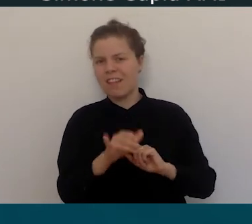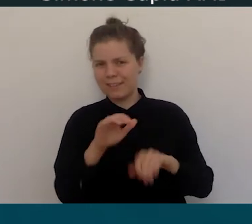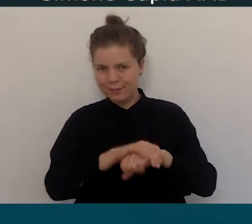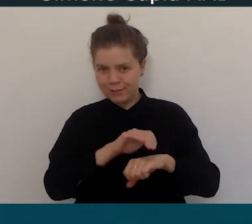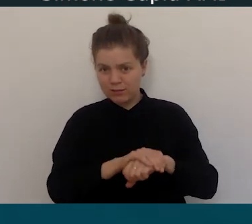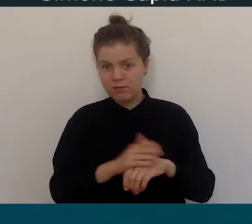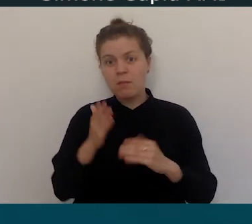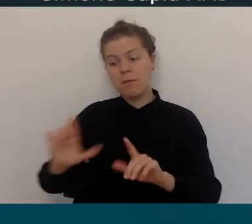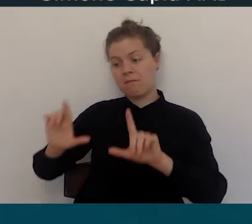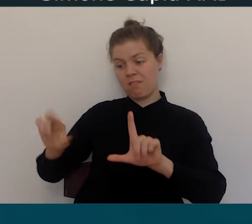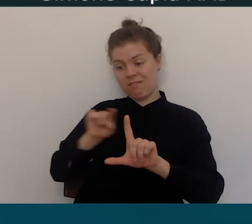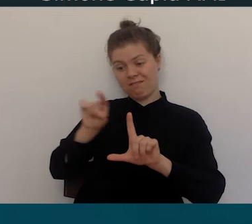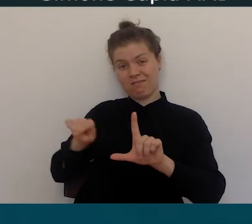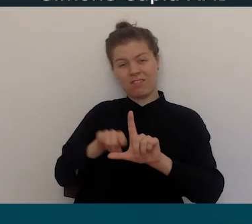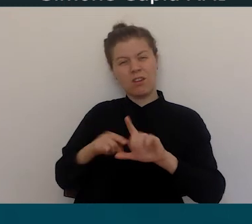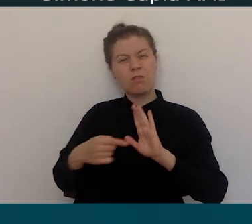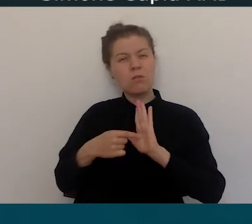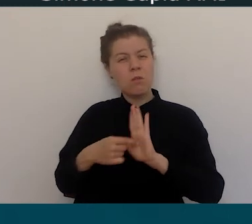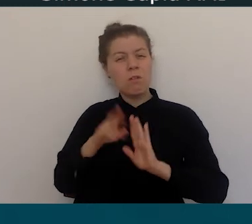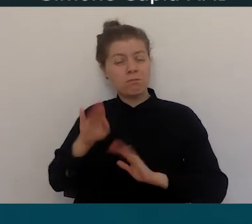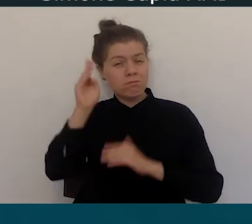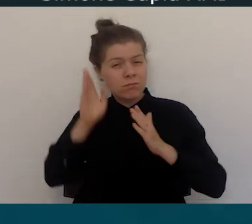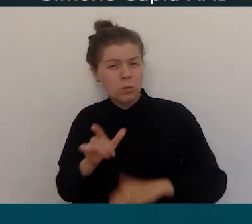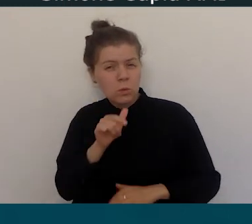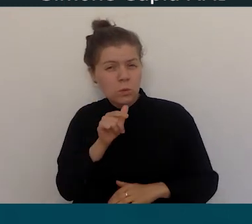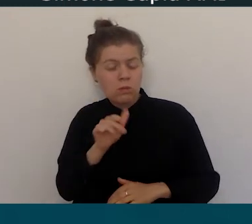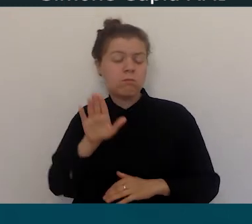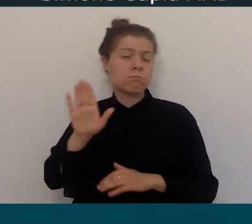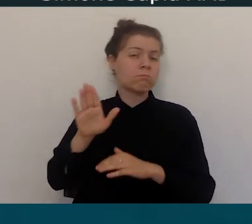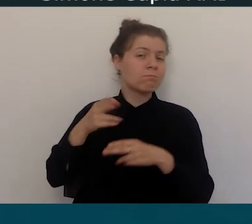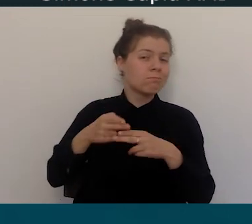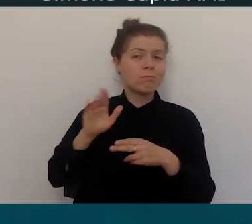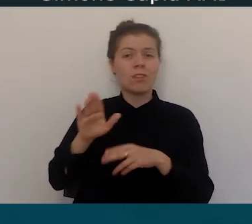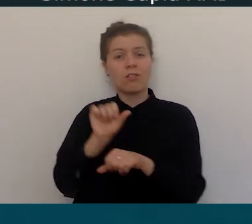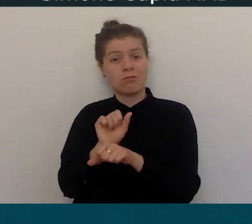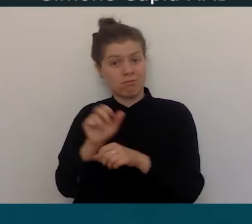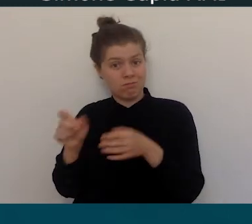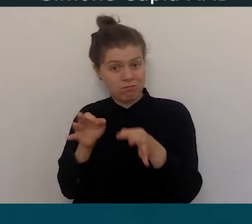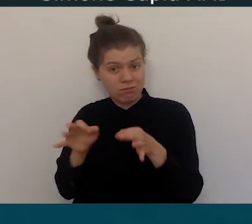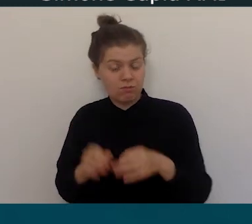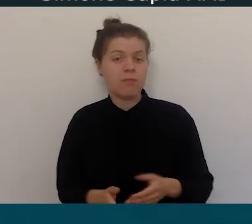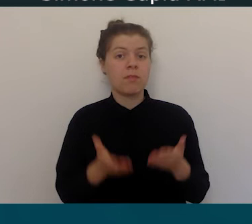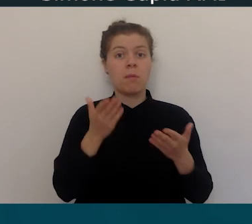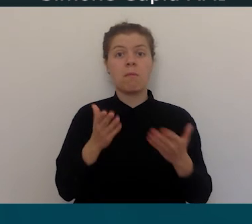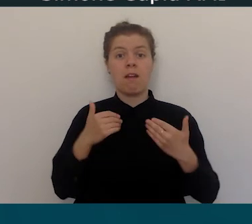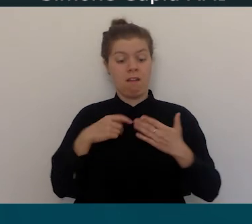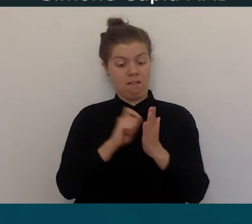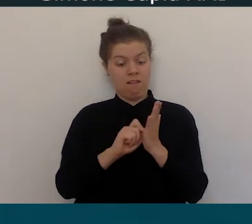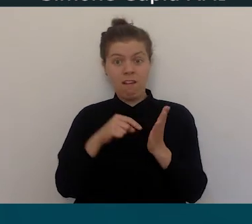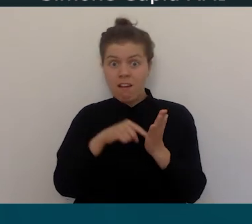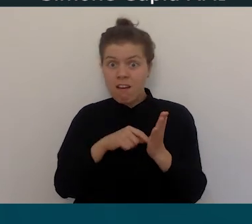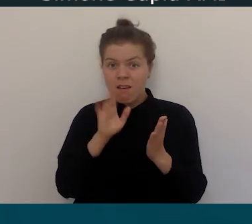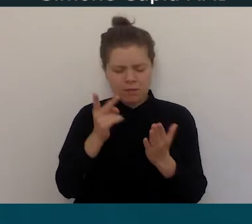lower third and we're identifying the speaker and their title and their job description. Maybe it's an on-note screen that's going to lead us into